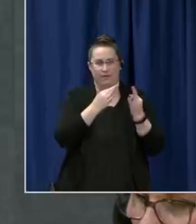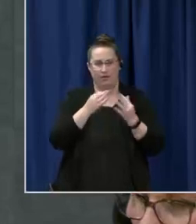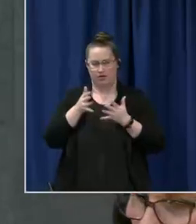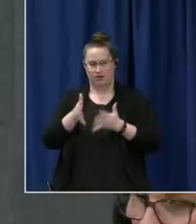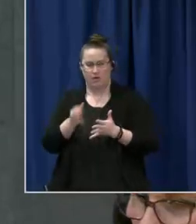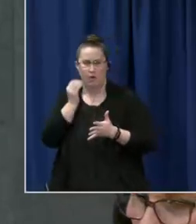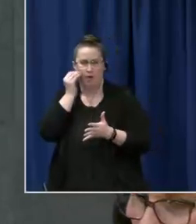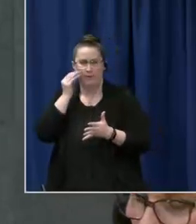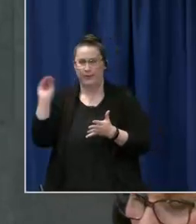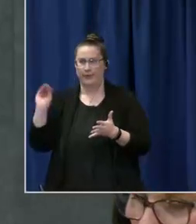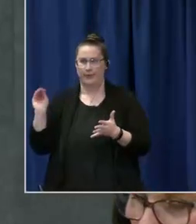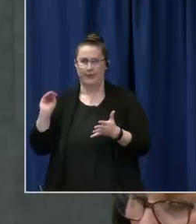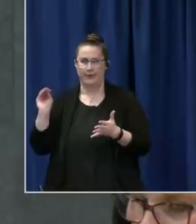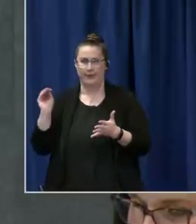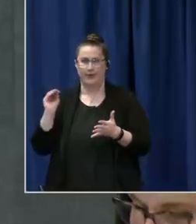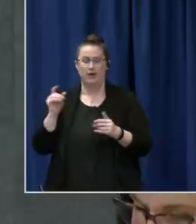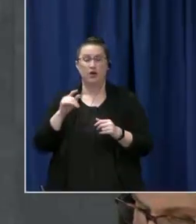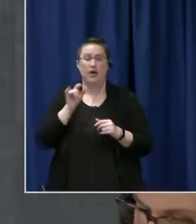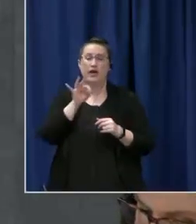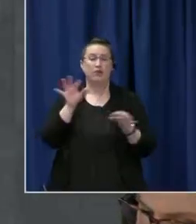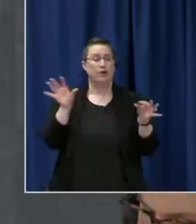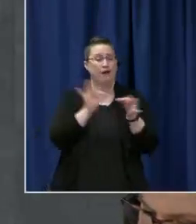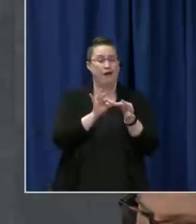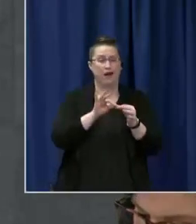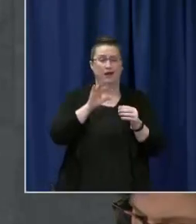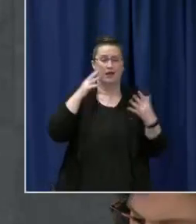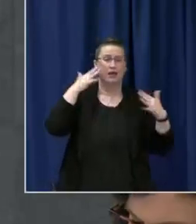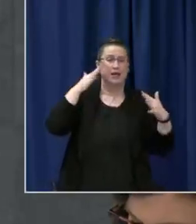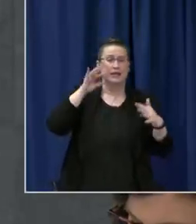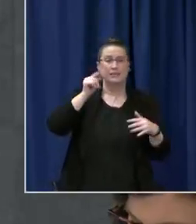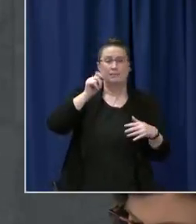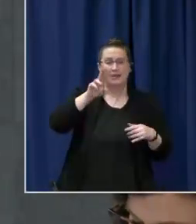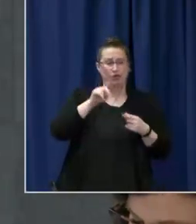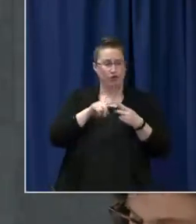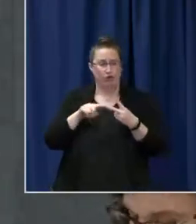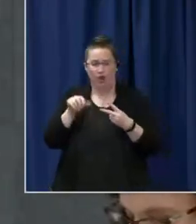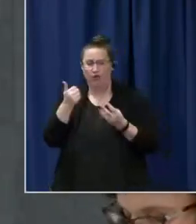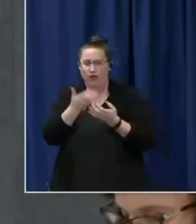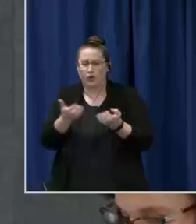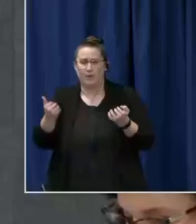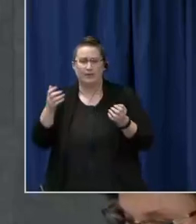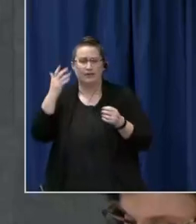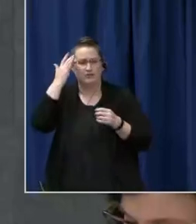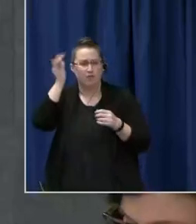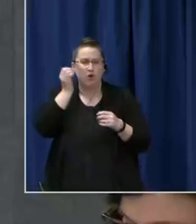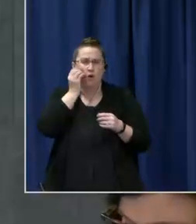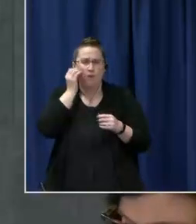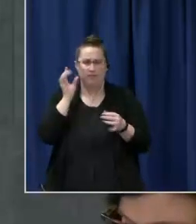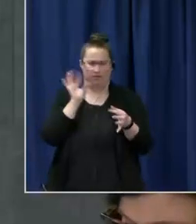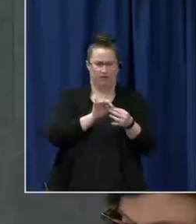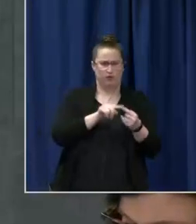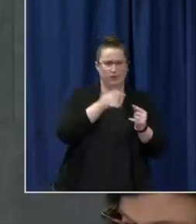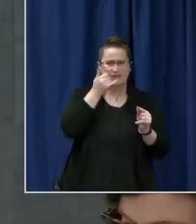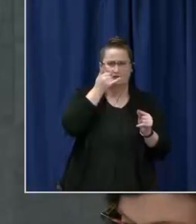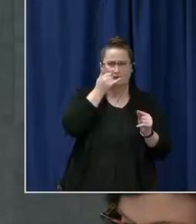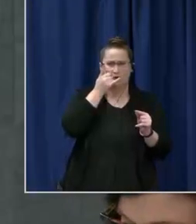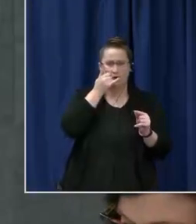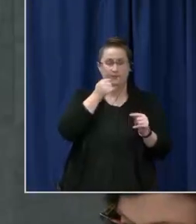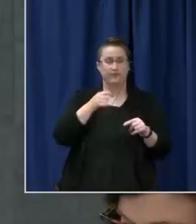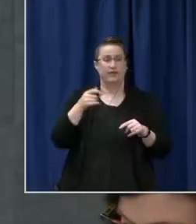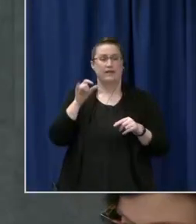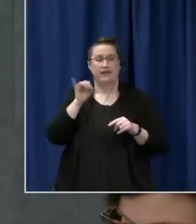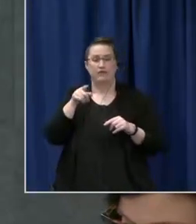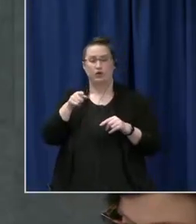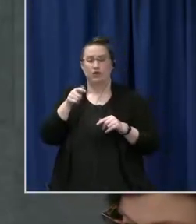pair these speakers and other devices and smart home technology to a cell phone, if you are an